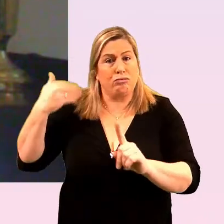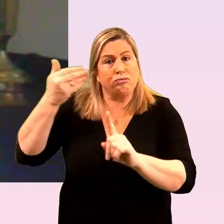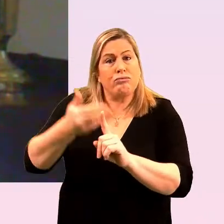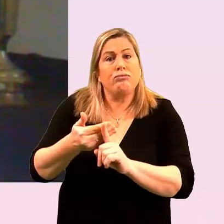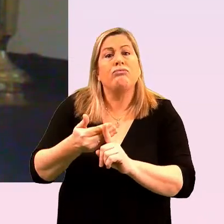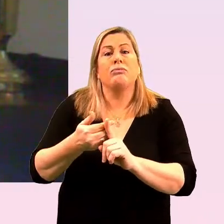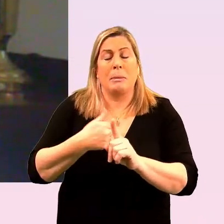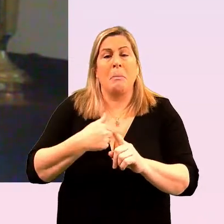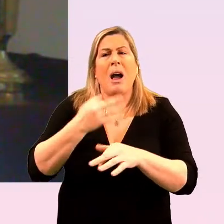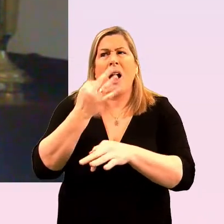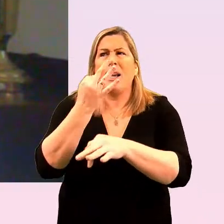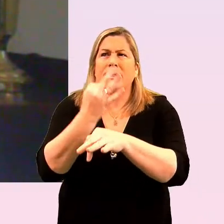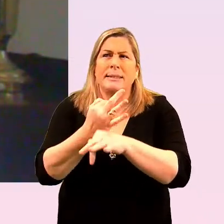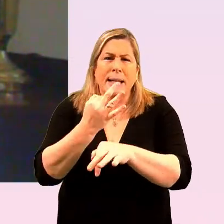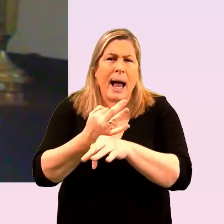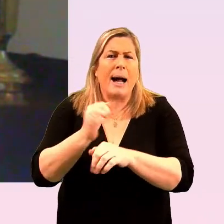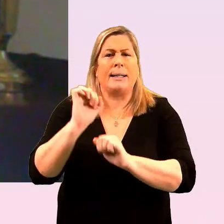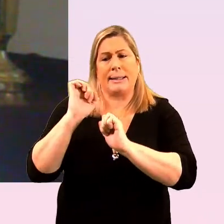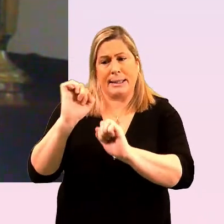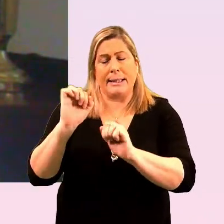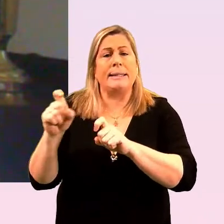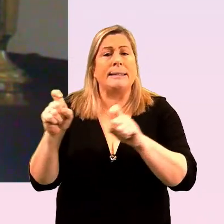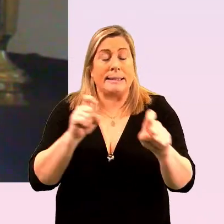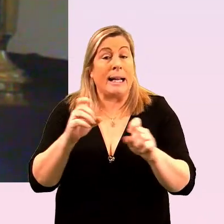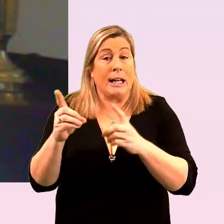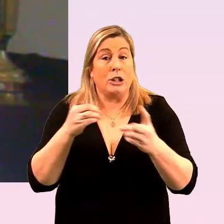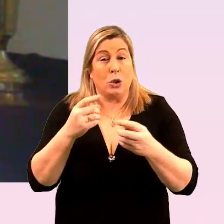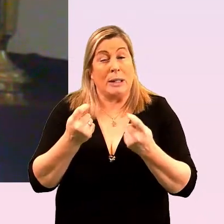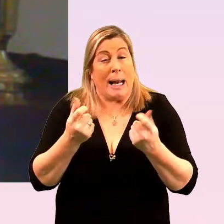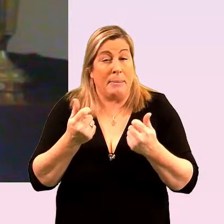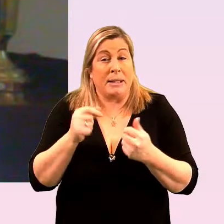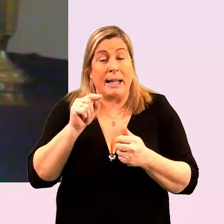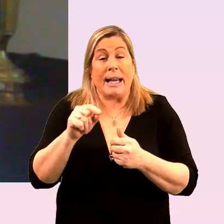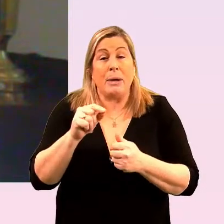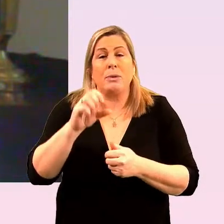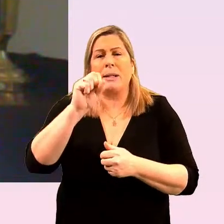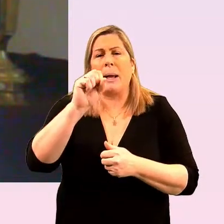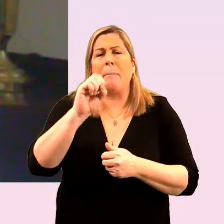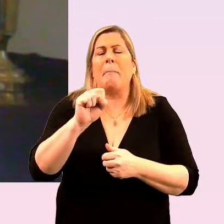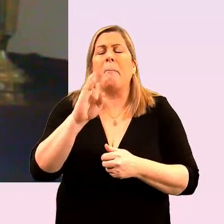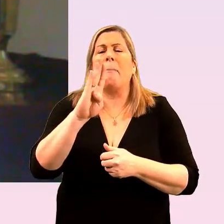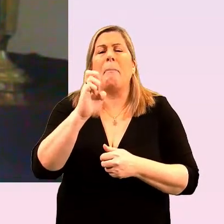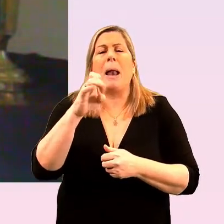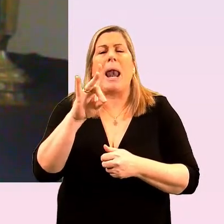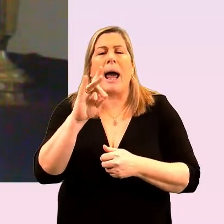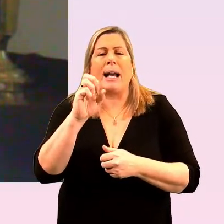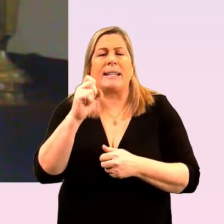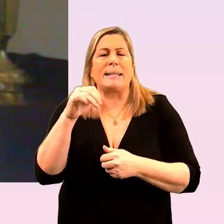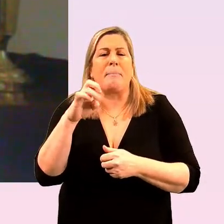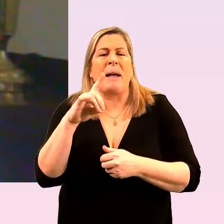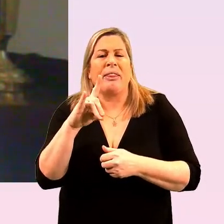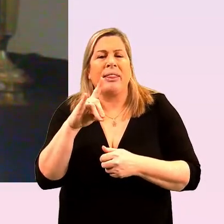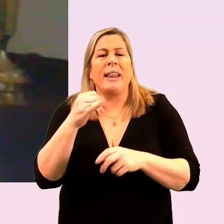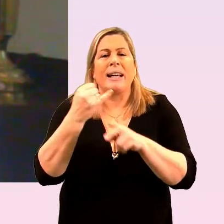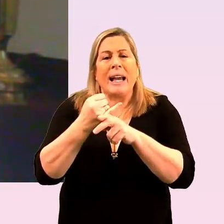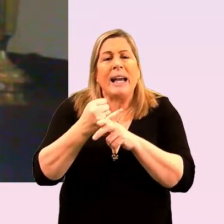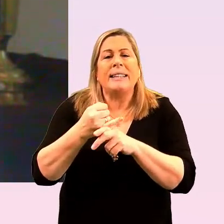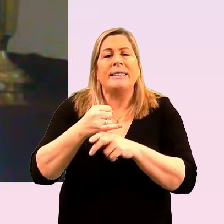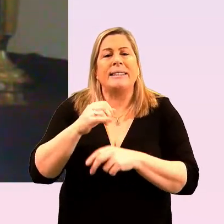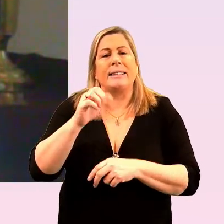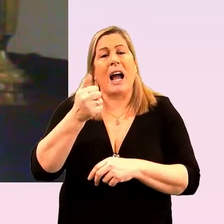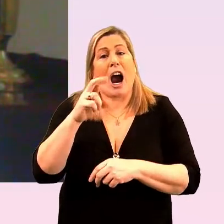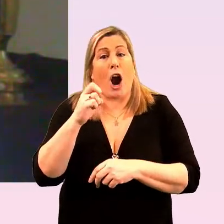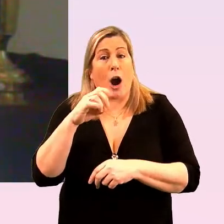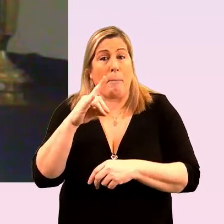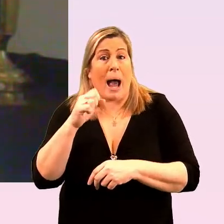my dad, he still actually does a little bit of this. He was the blacksmith in County Armagh, and he's